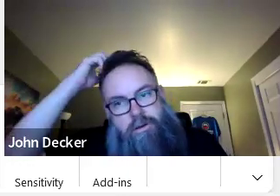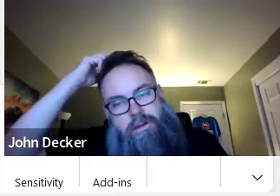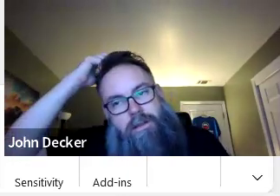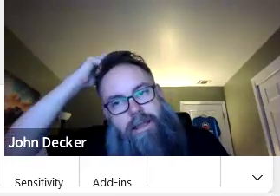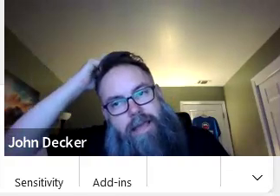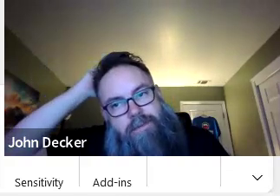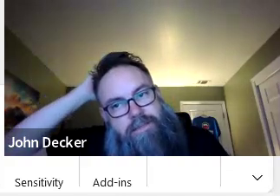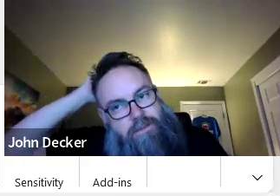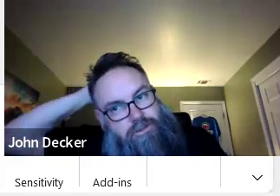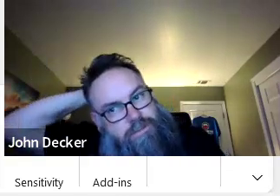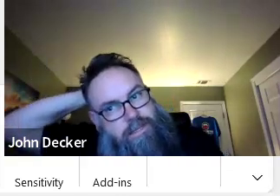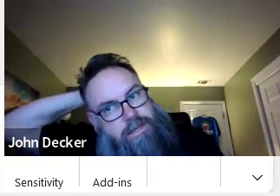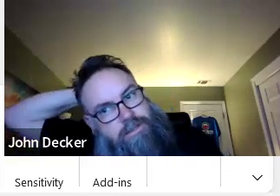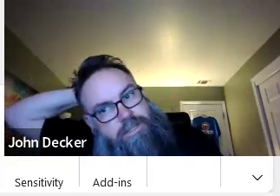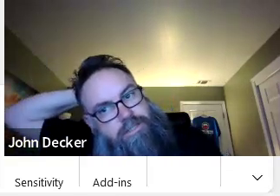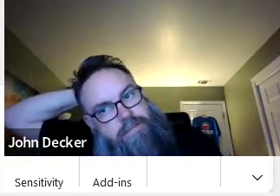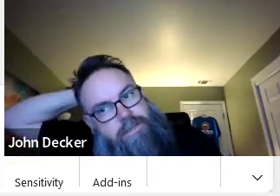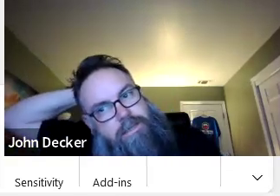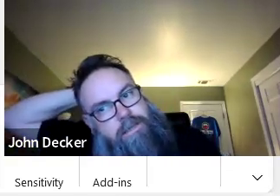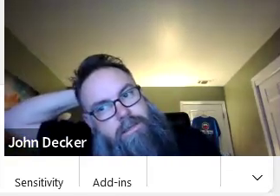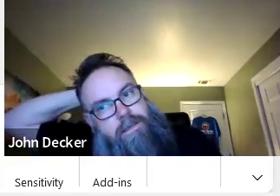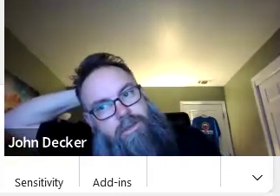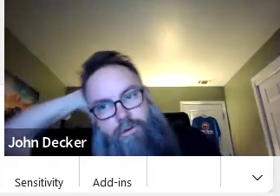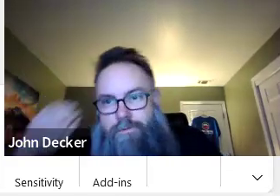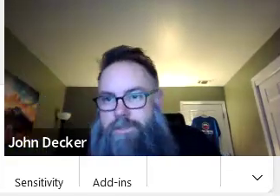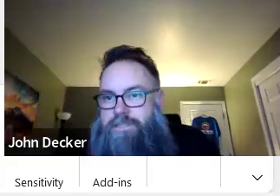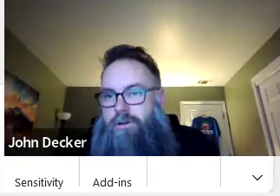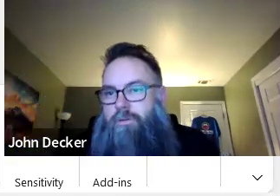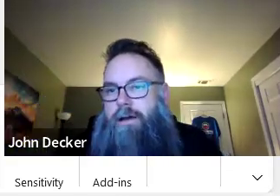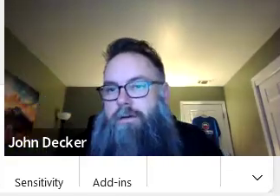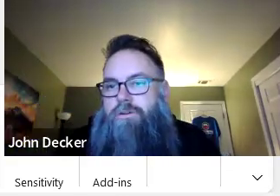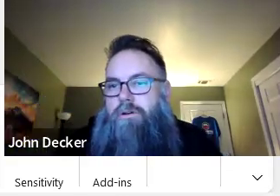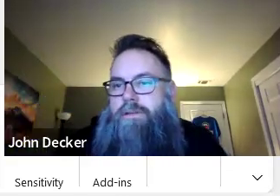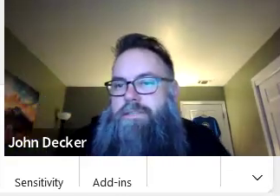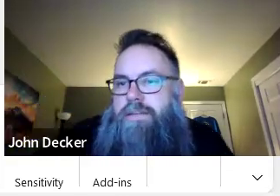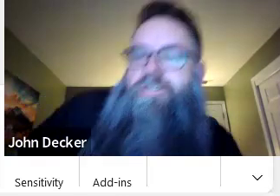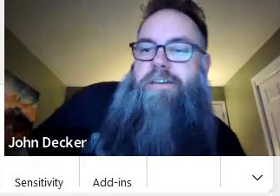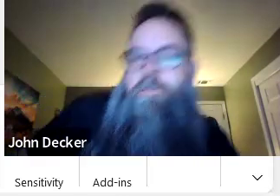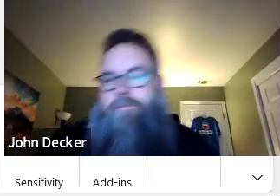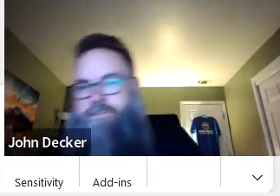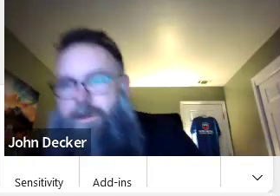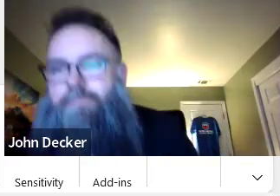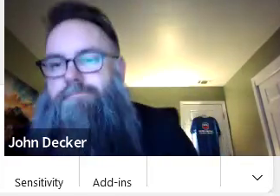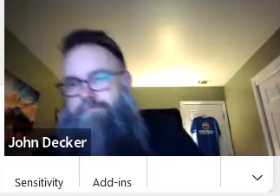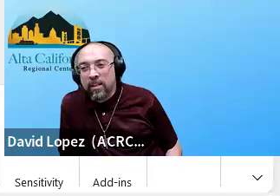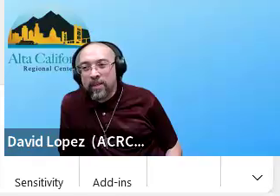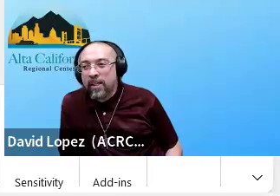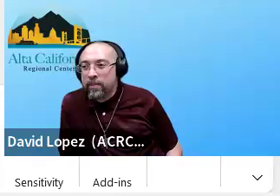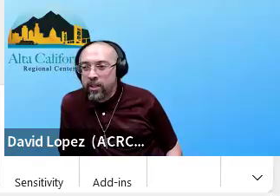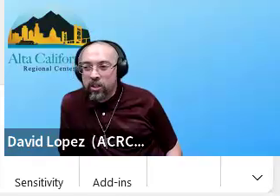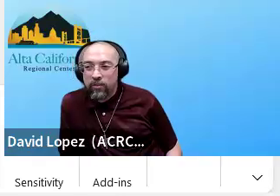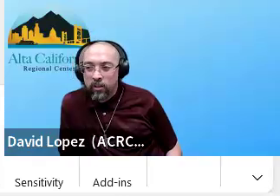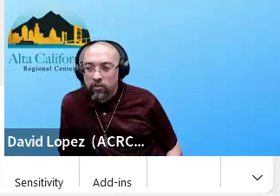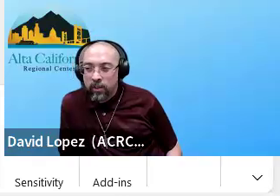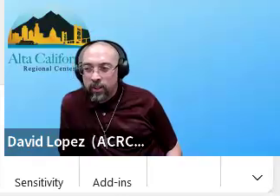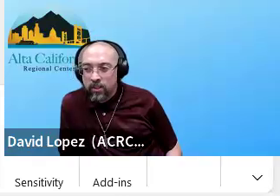are other client advocates also presenting, or is it just going to be you for this go around, or is it going to be Jacob and Reva as well? It's going to